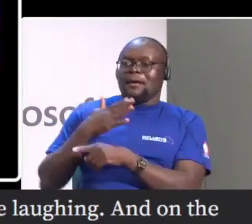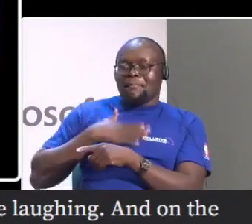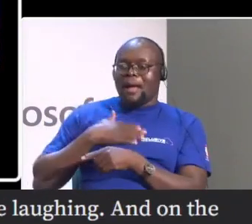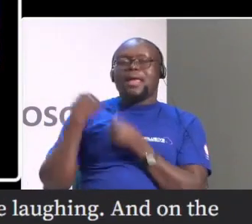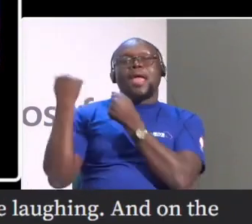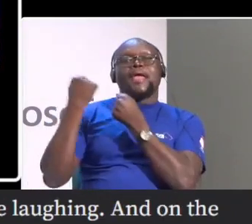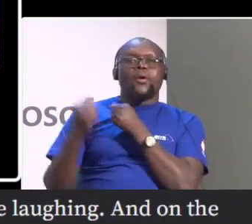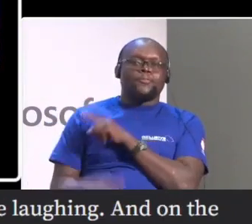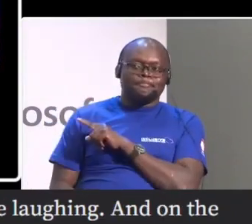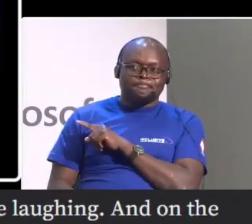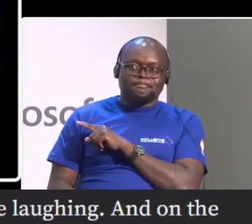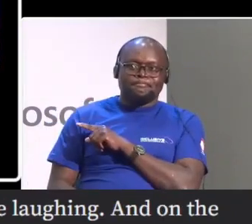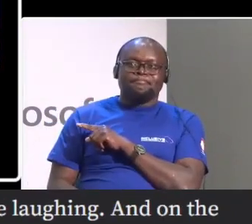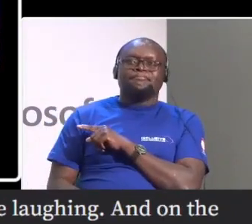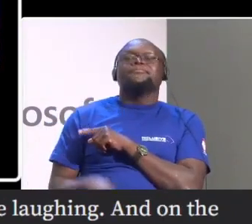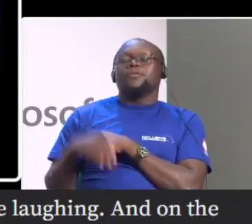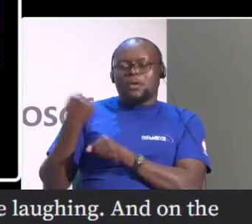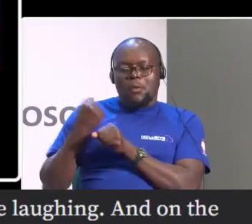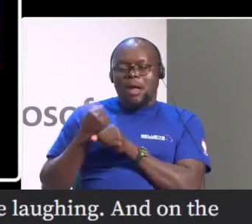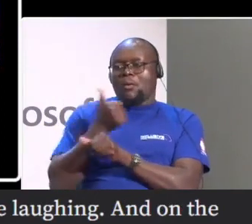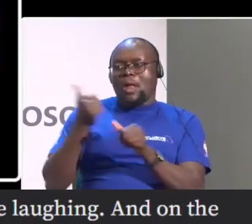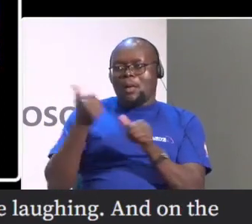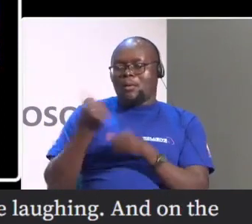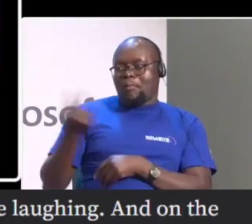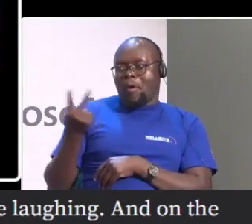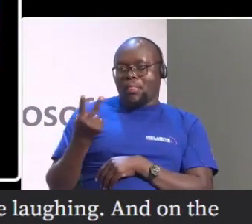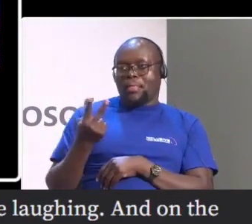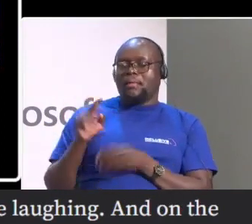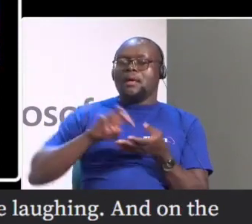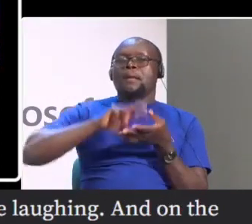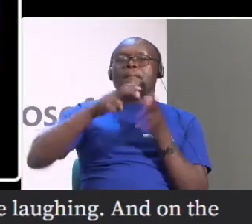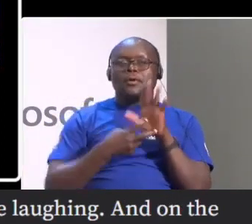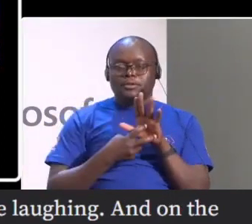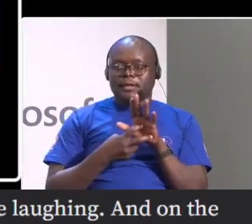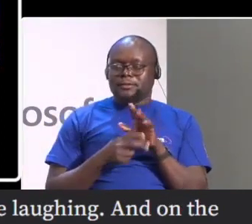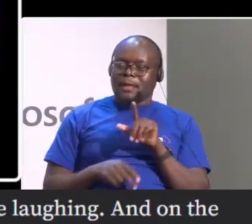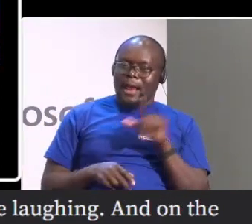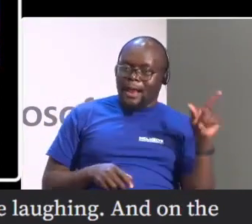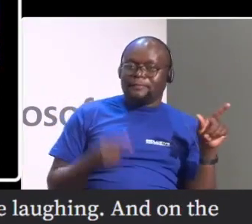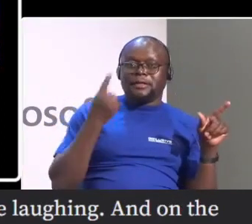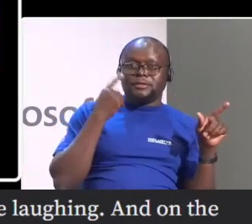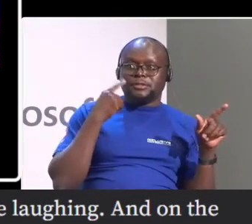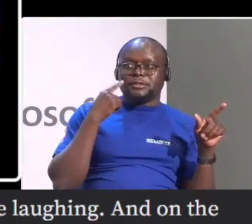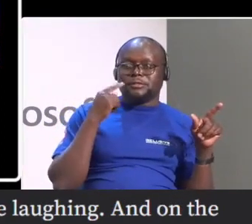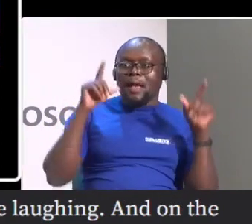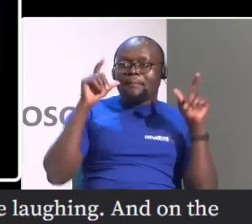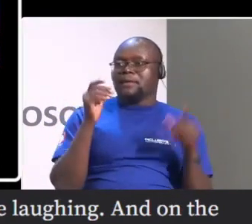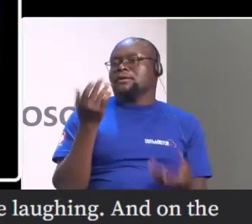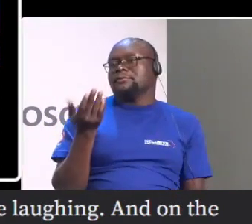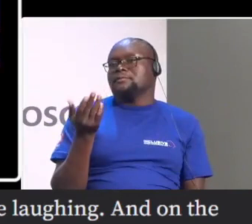hero. We've got the clicker working. And projects. And on the left, you'll see a picture of